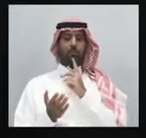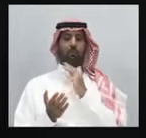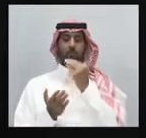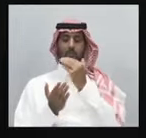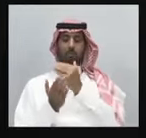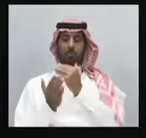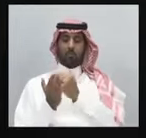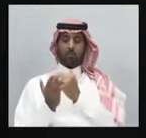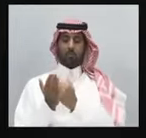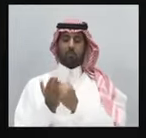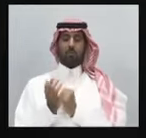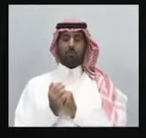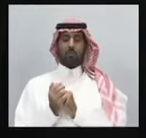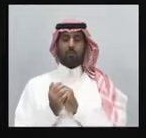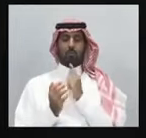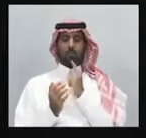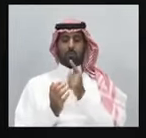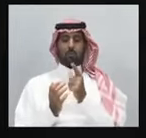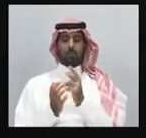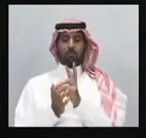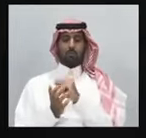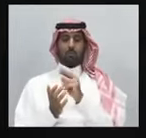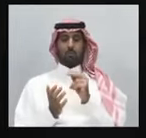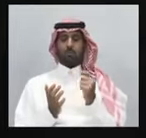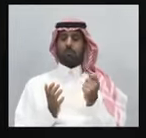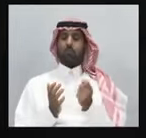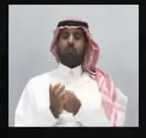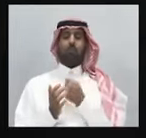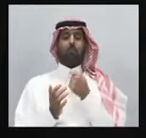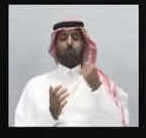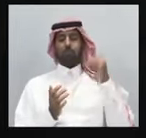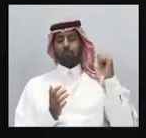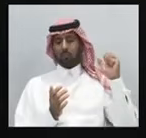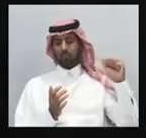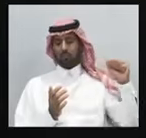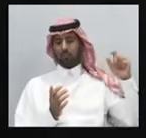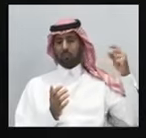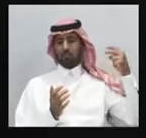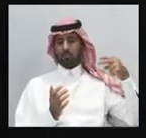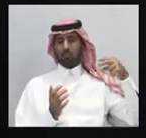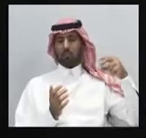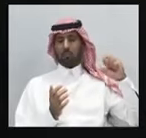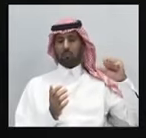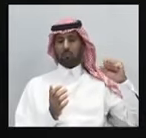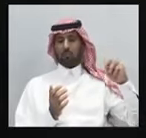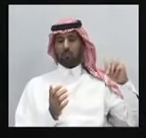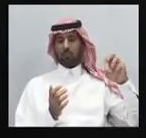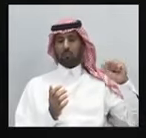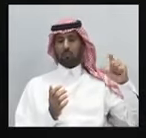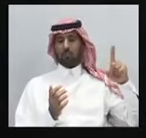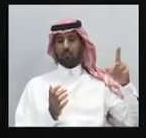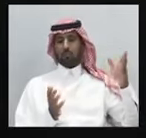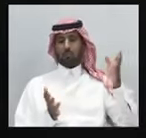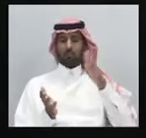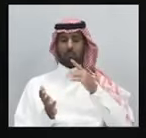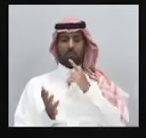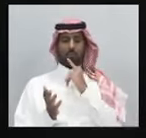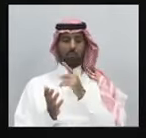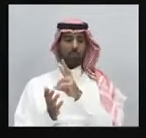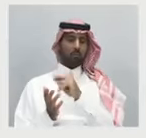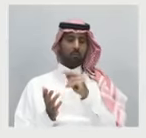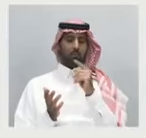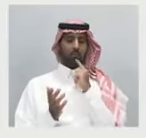recipient details, Ahmed Al-Saleh, Human Resources Manager, 0A